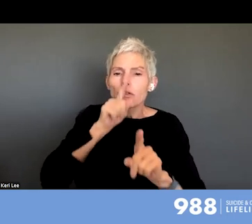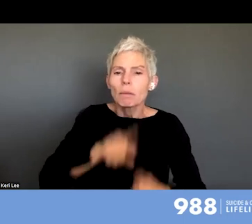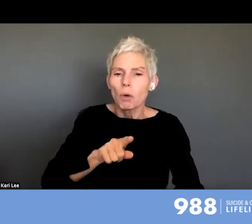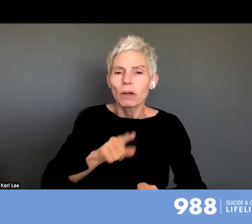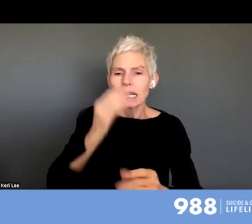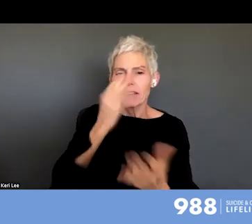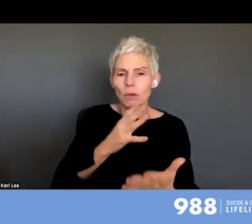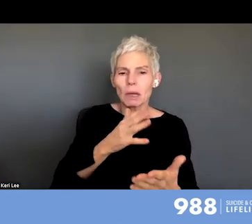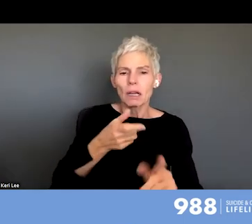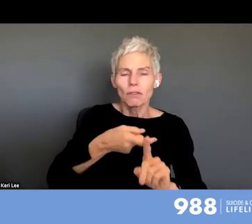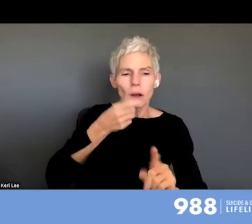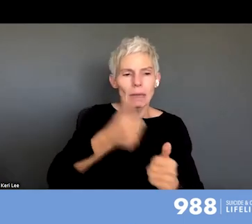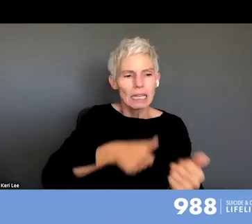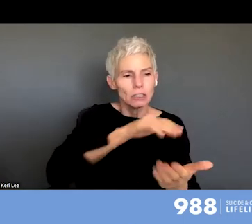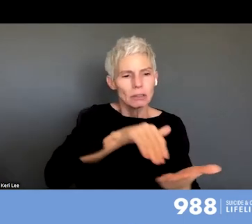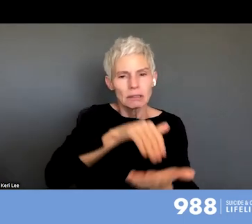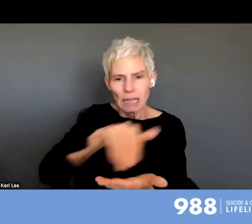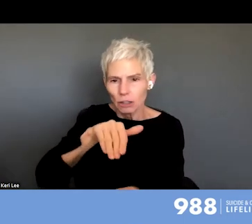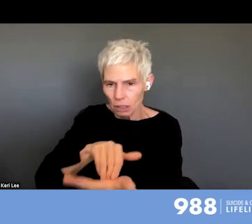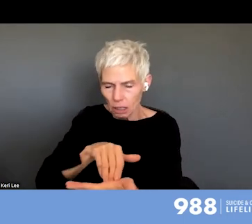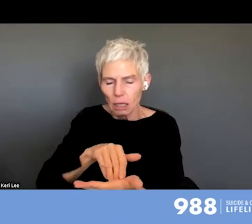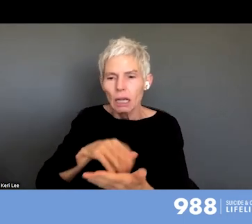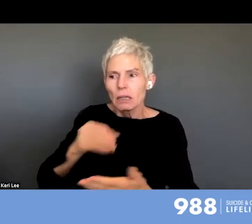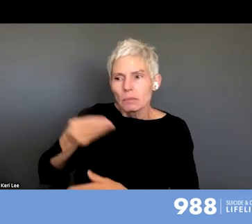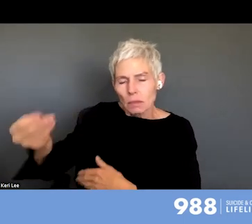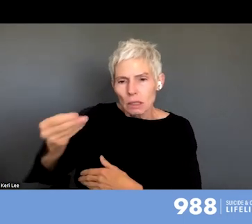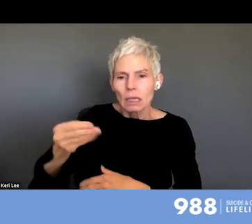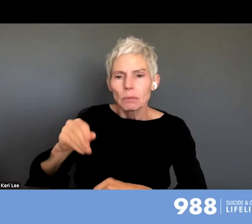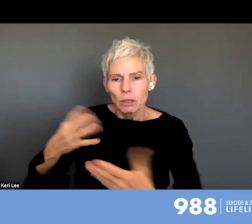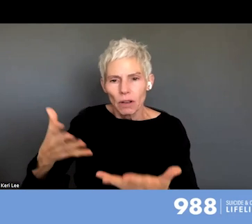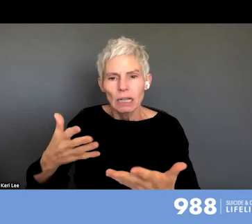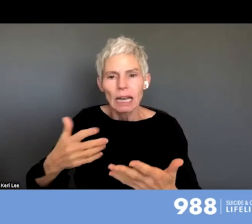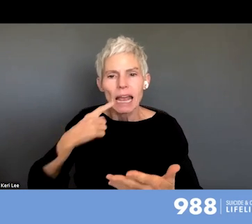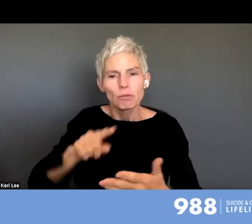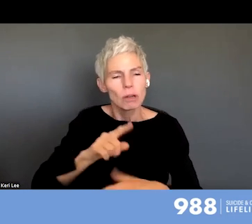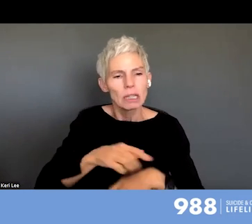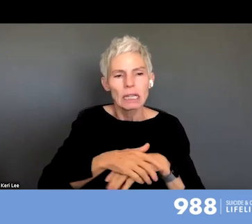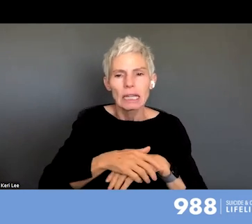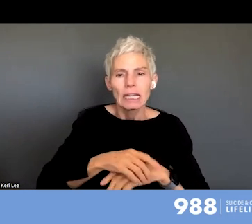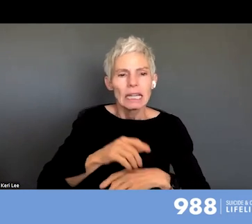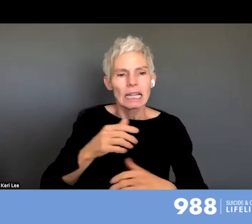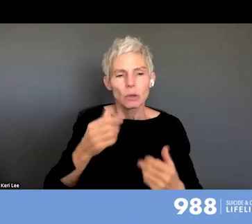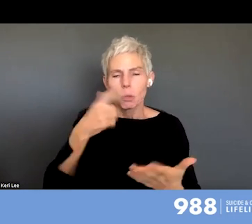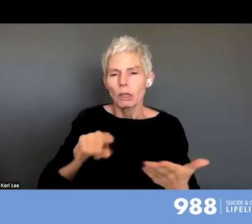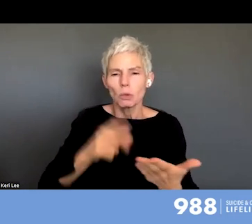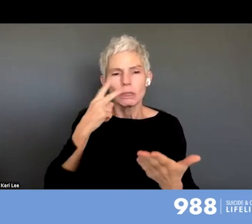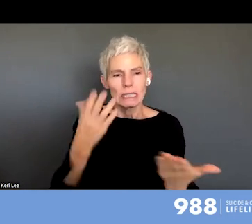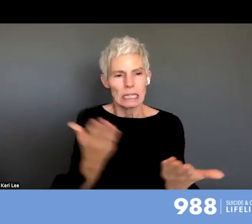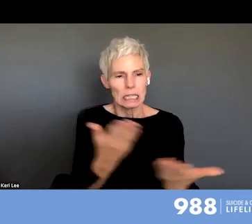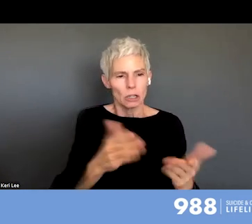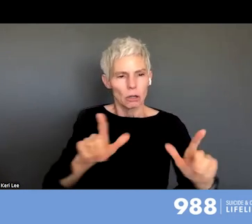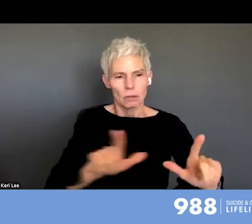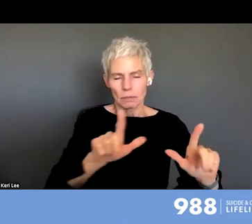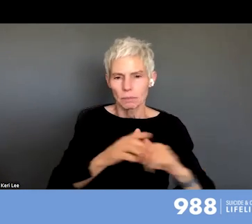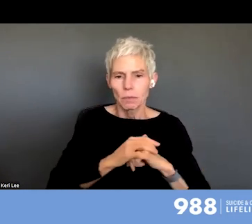who engaged in opportunities that have presented to them. So a self-selection bias is inherent in everything you're seeing here. Also, we